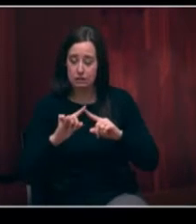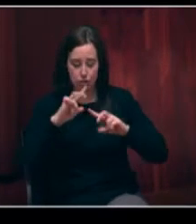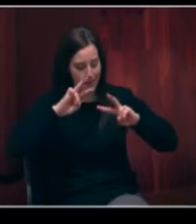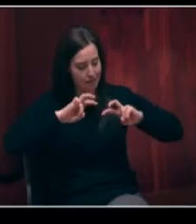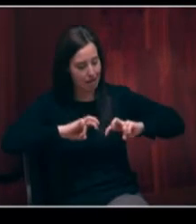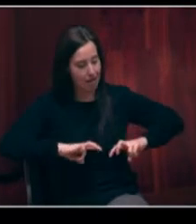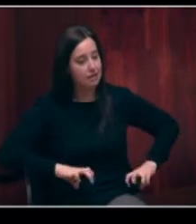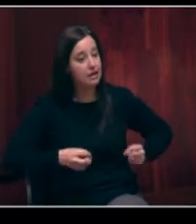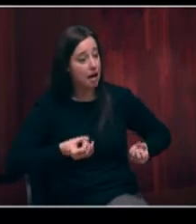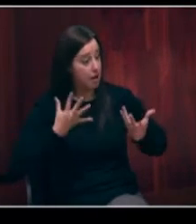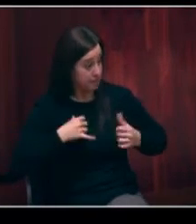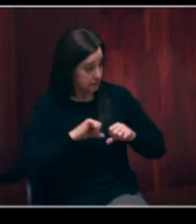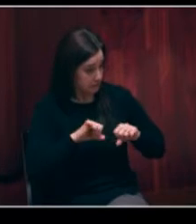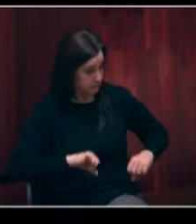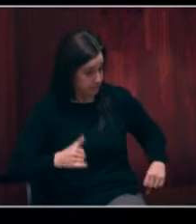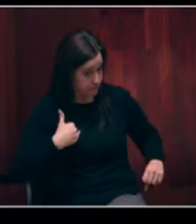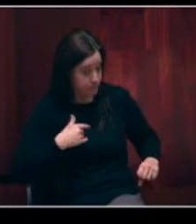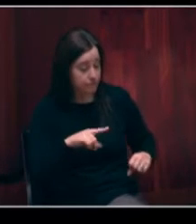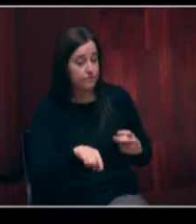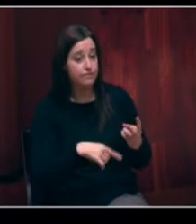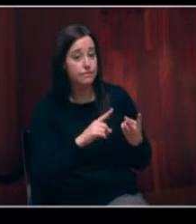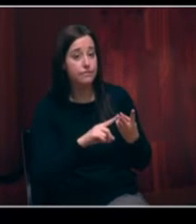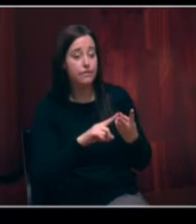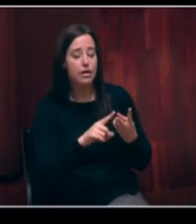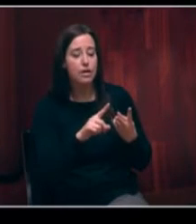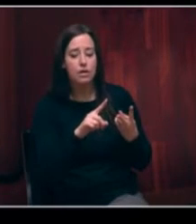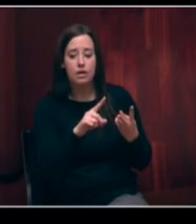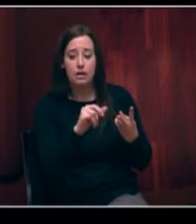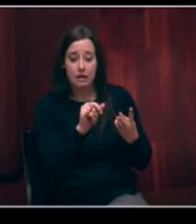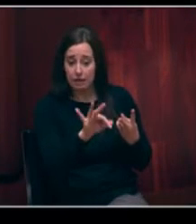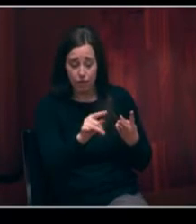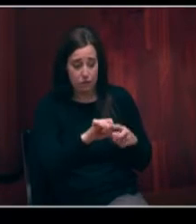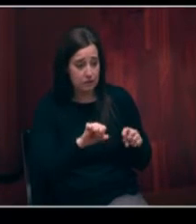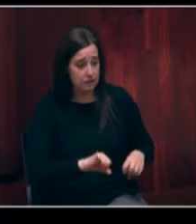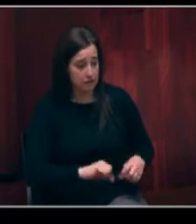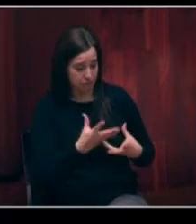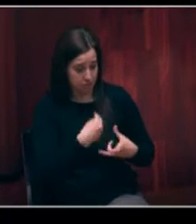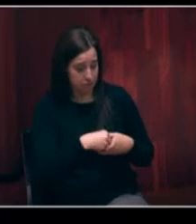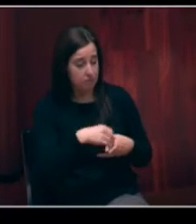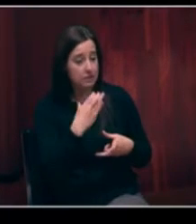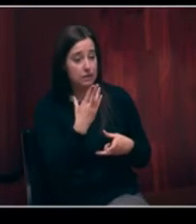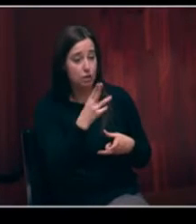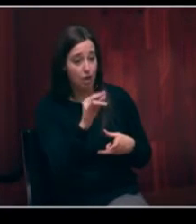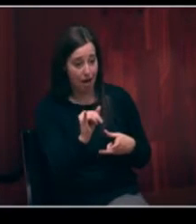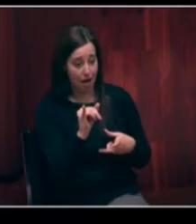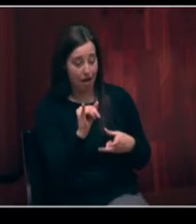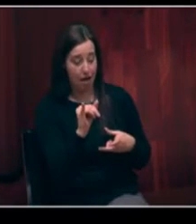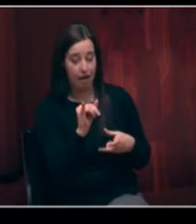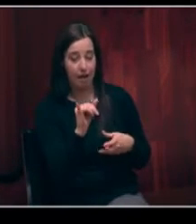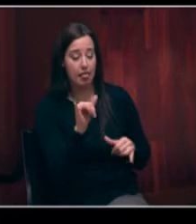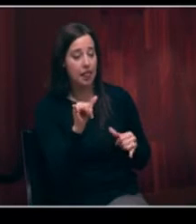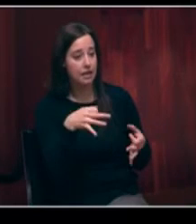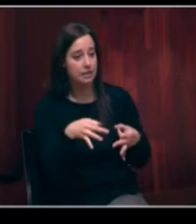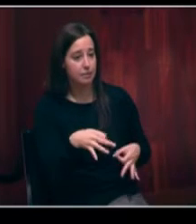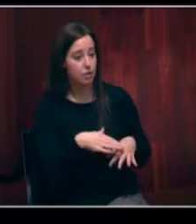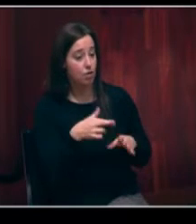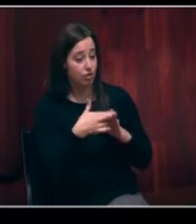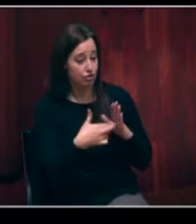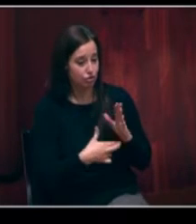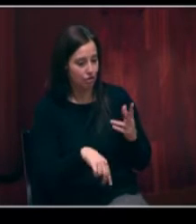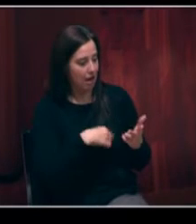assess how many systems you have, whether or not those systems contain CUI as described on our CUI registry, and of course, how